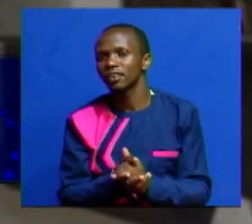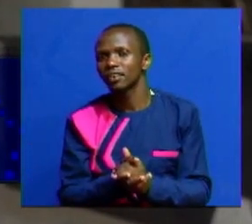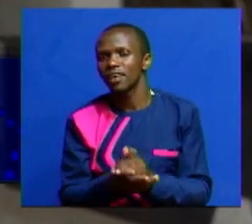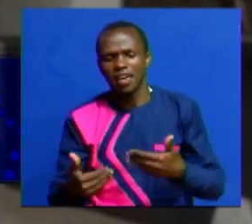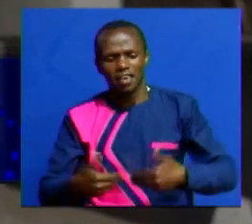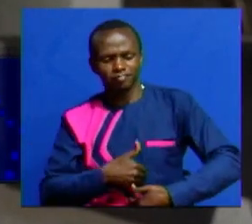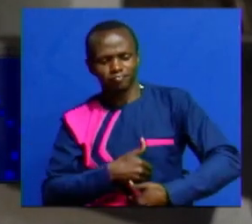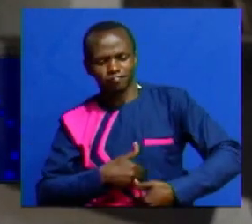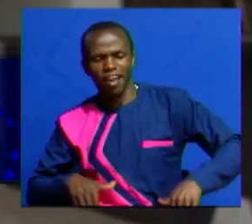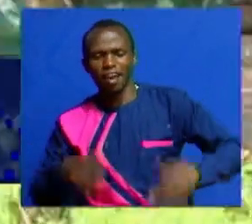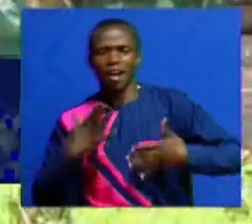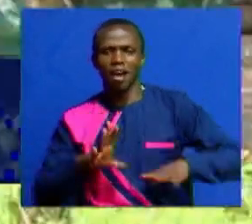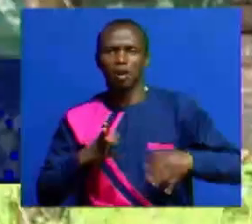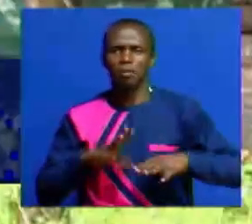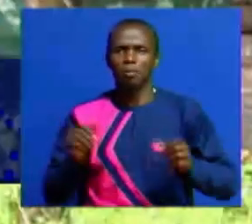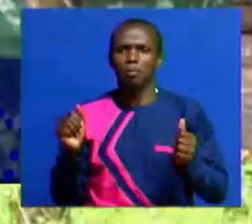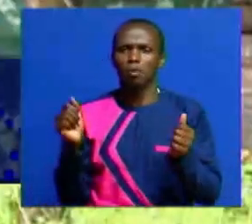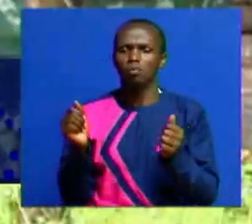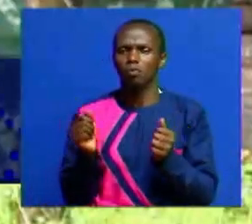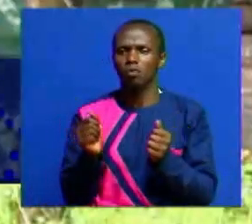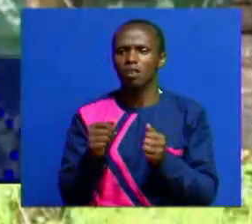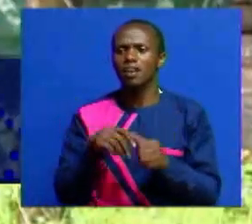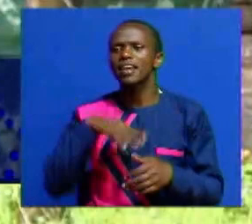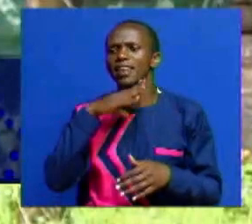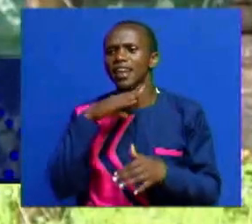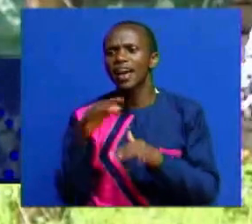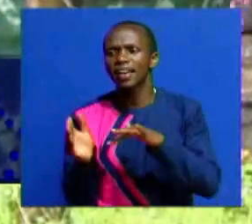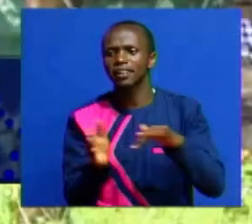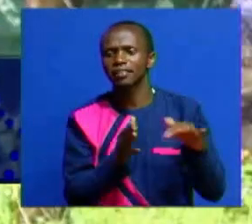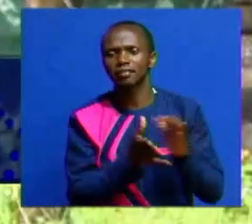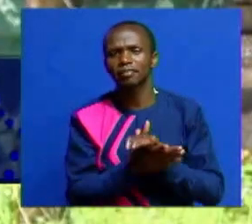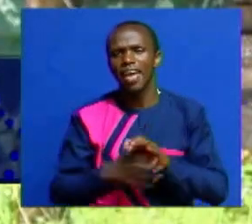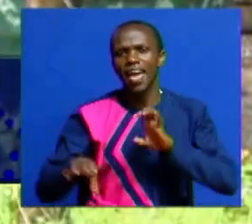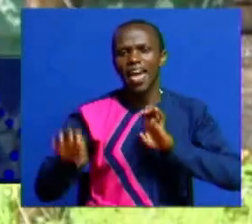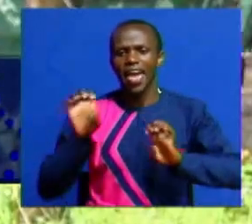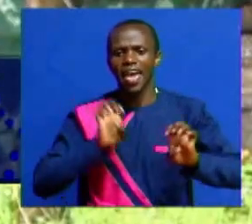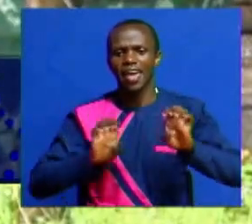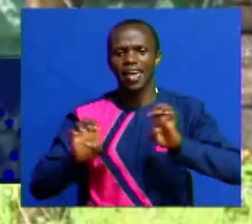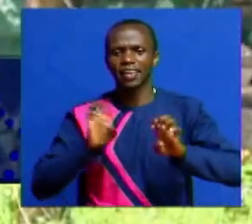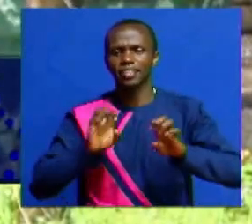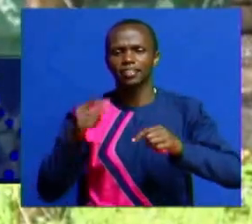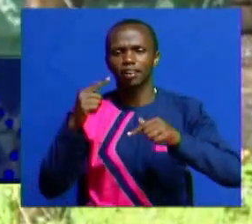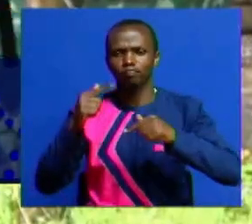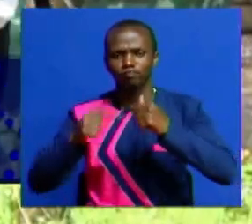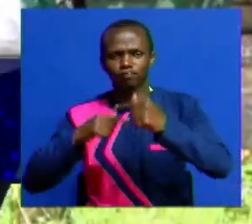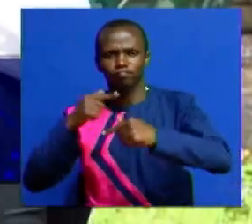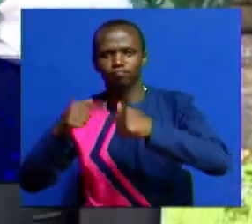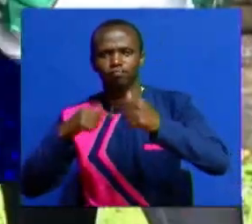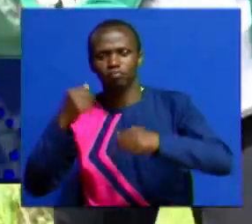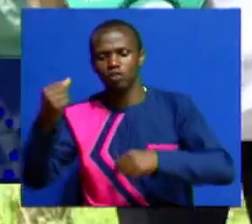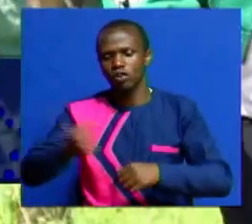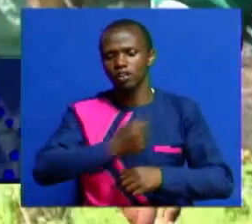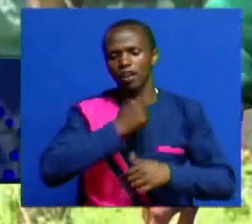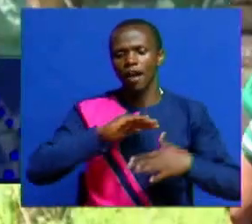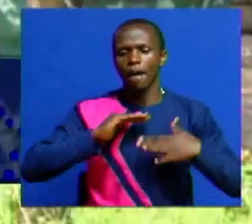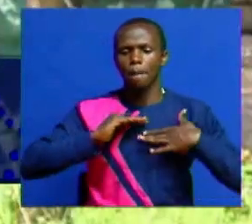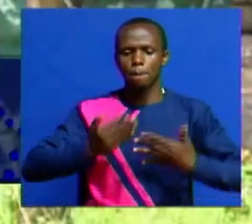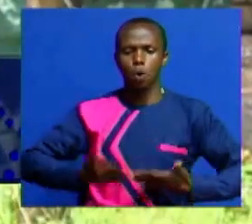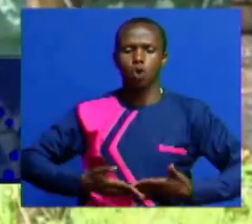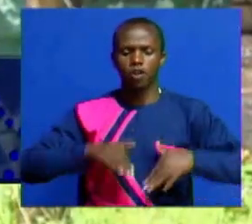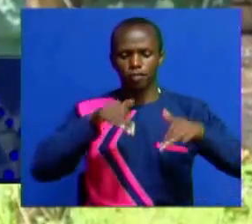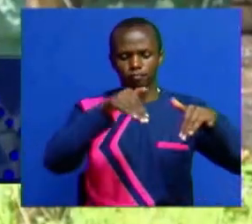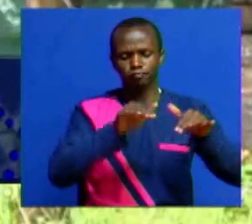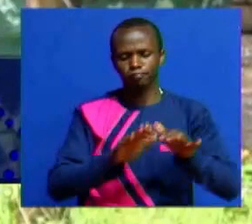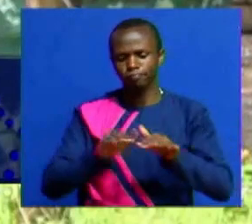hiyo, na njaa. Exhumation exercise is still ongoing to recover bodies of the victims of cult pastor McKenzie, who starved